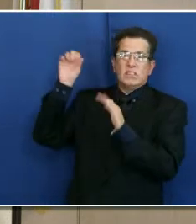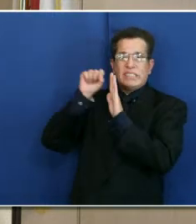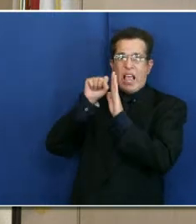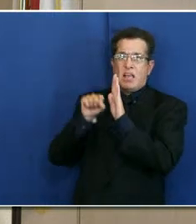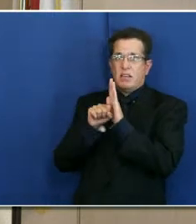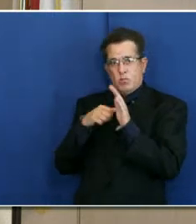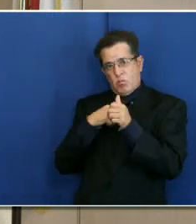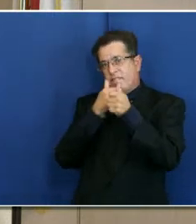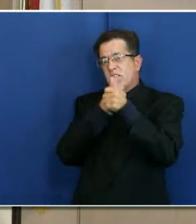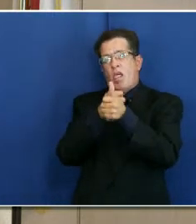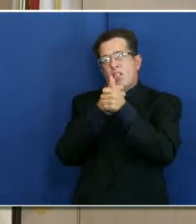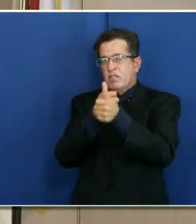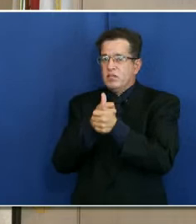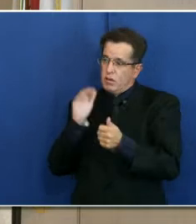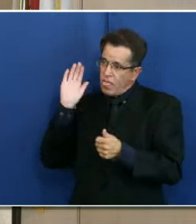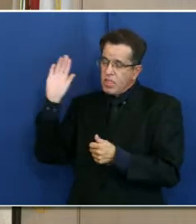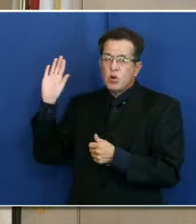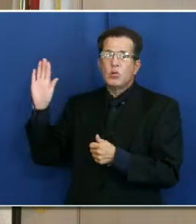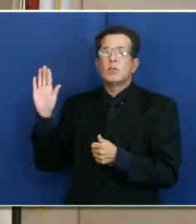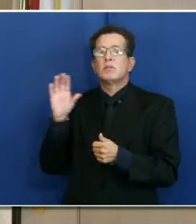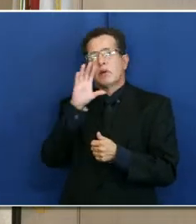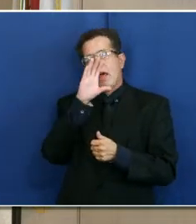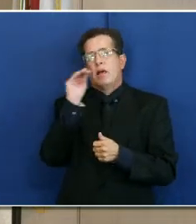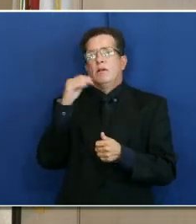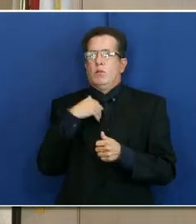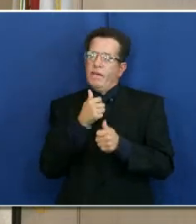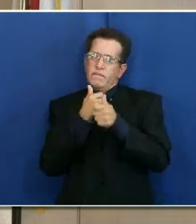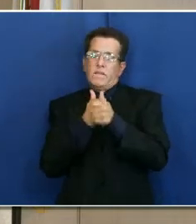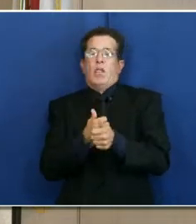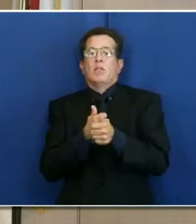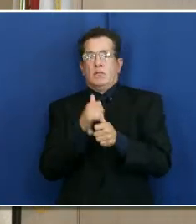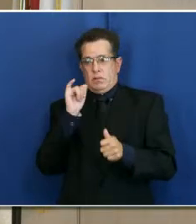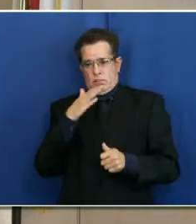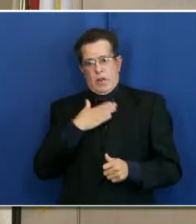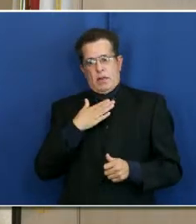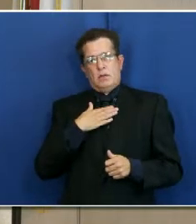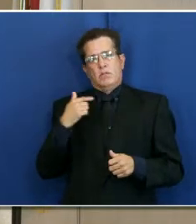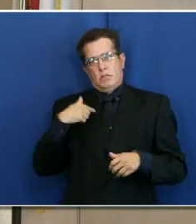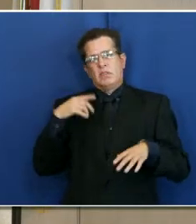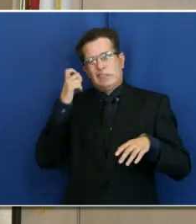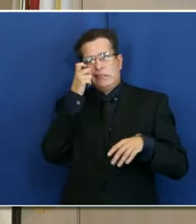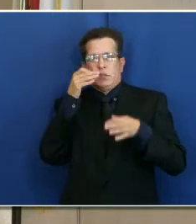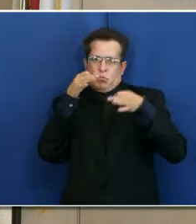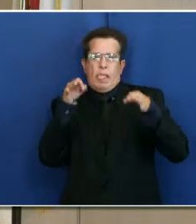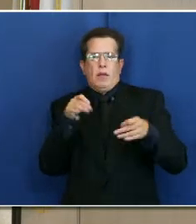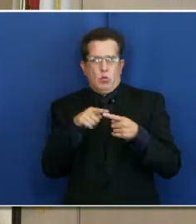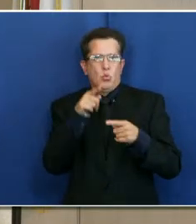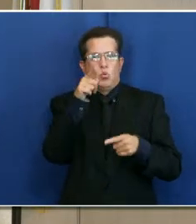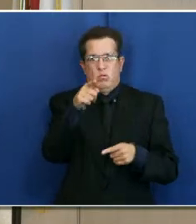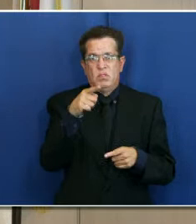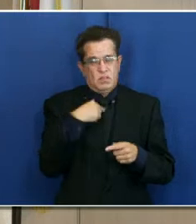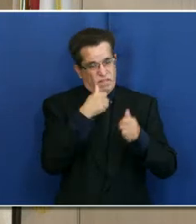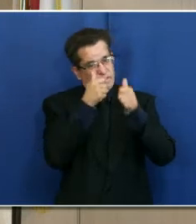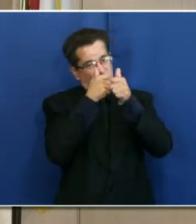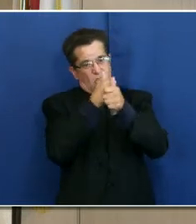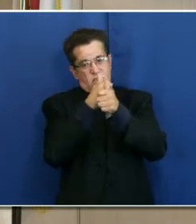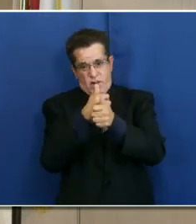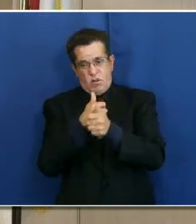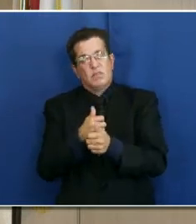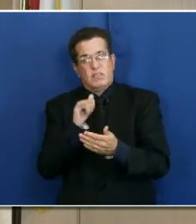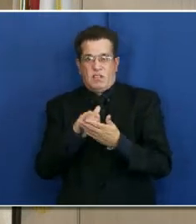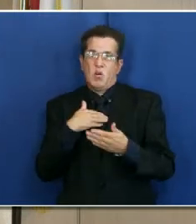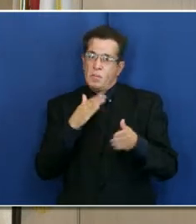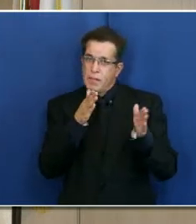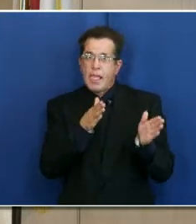the state, along with the recommendations or actions that I've just explained. So that's where we are today, Paul. Thank